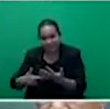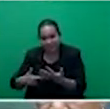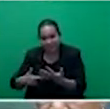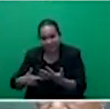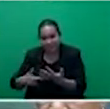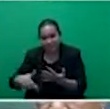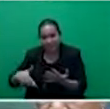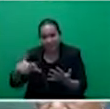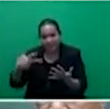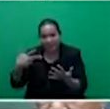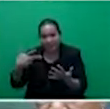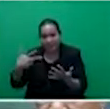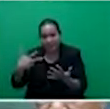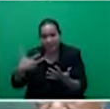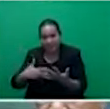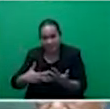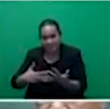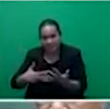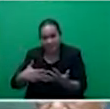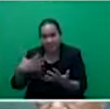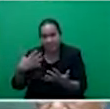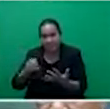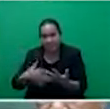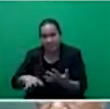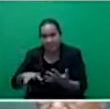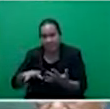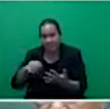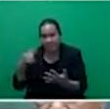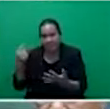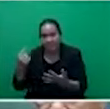Josephini Koro, Shafia Hassan, Shamal Chand,